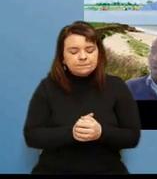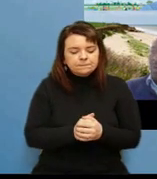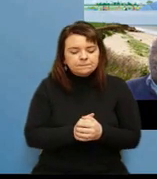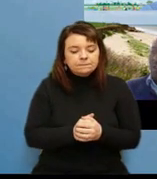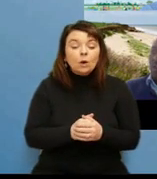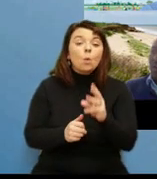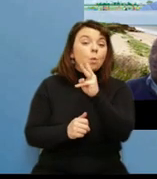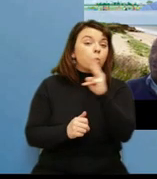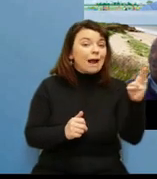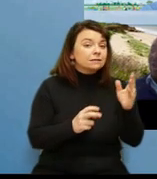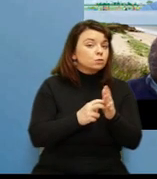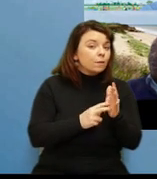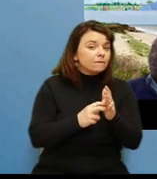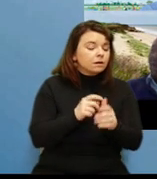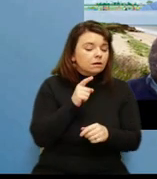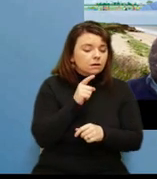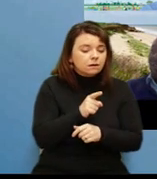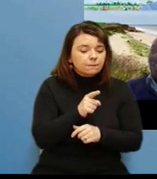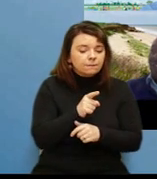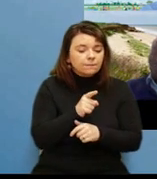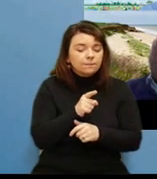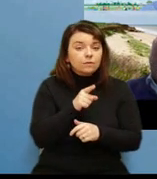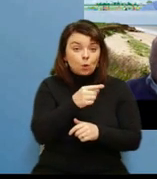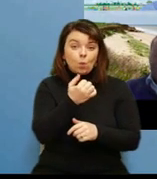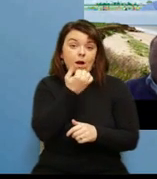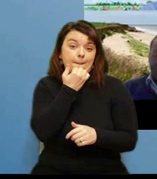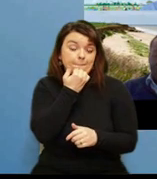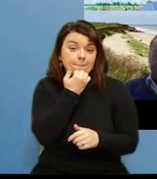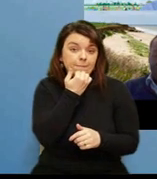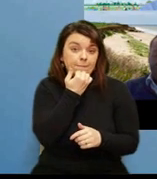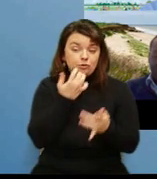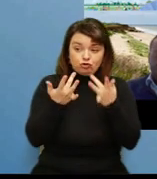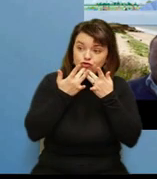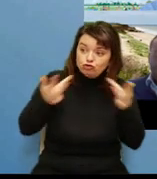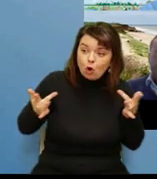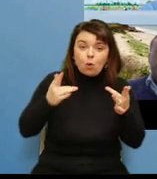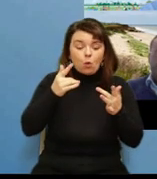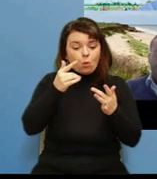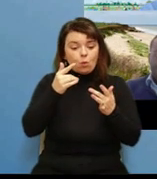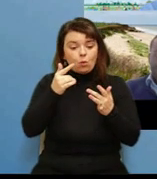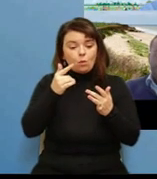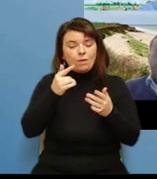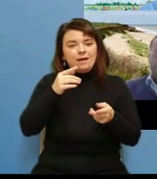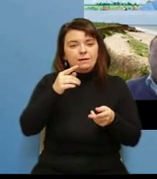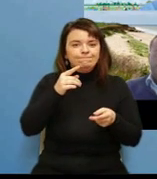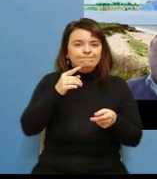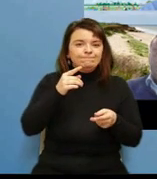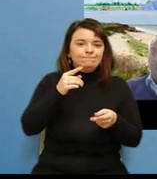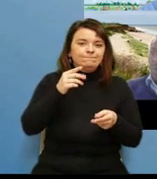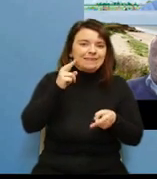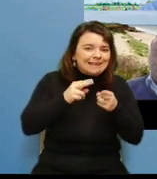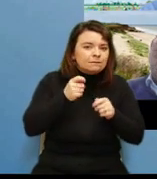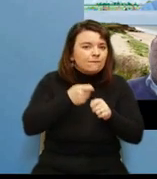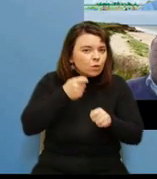Then West Norfolk, whilst the numbers are showing that it's the least performing,